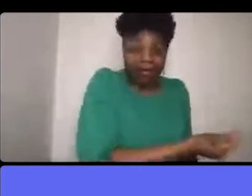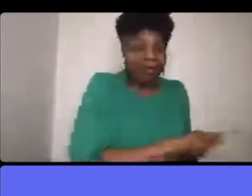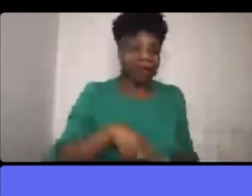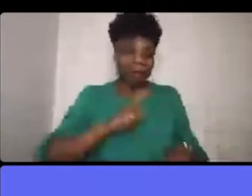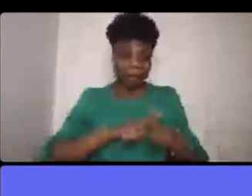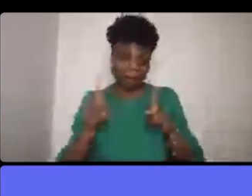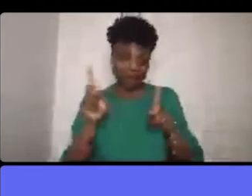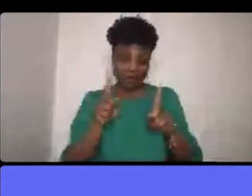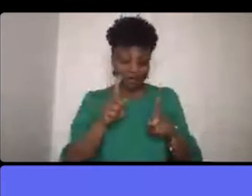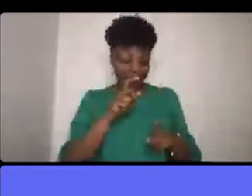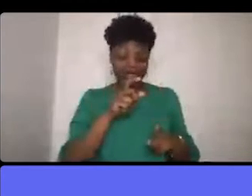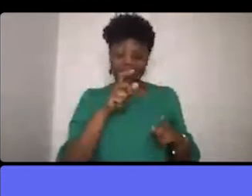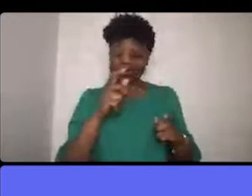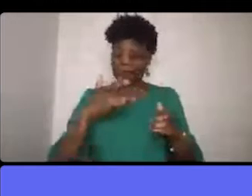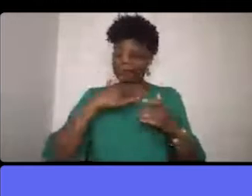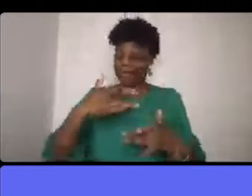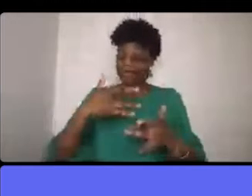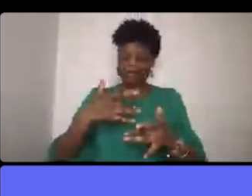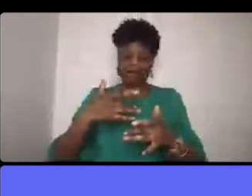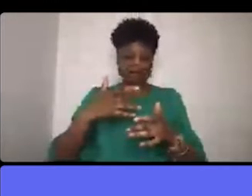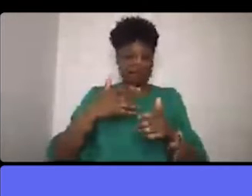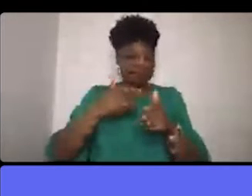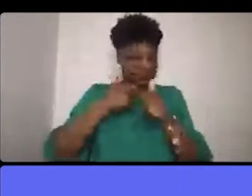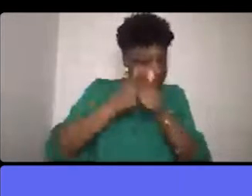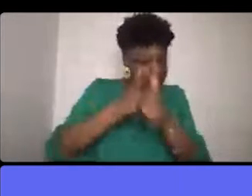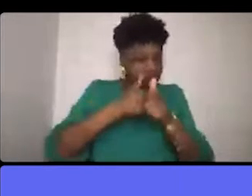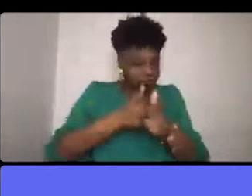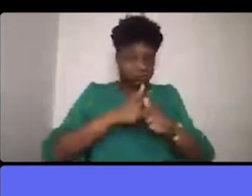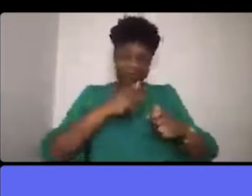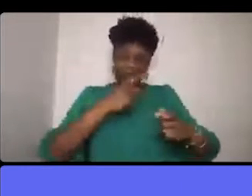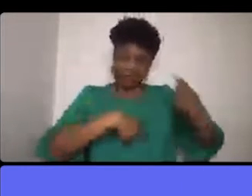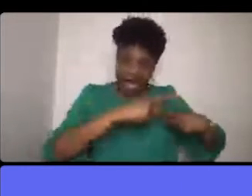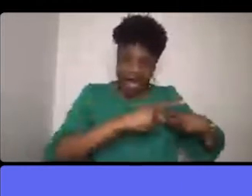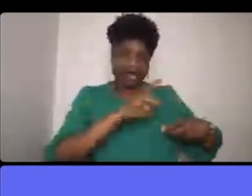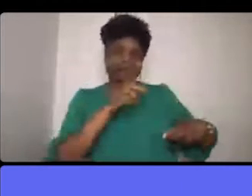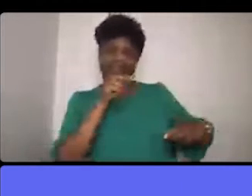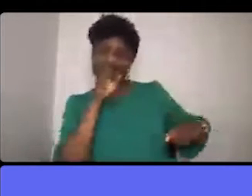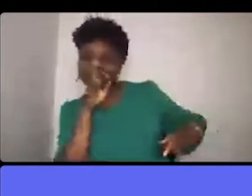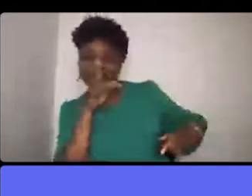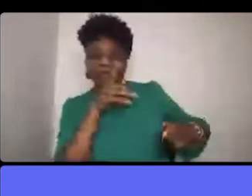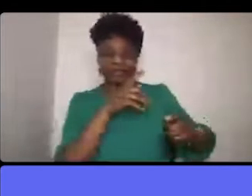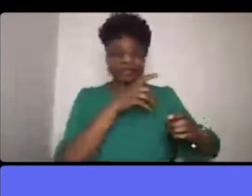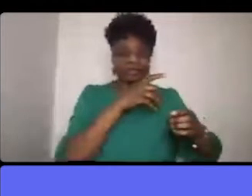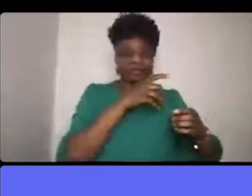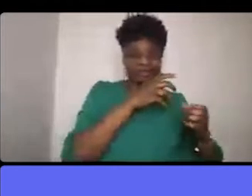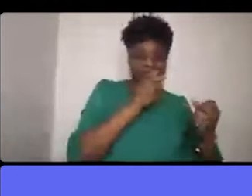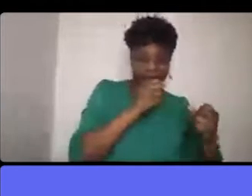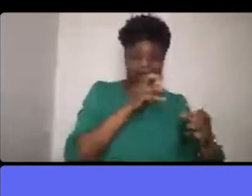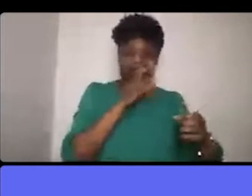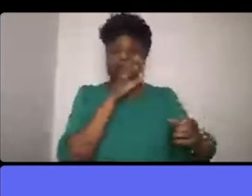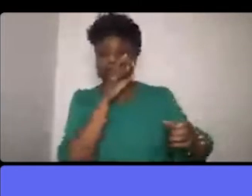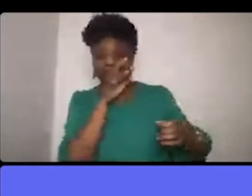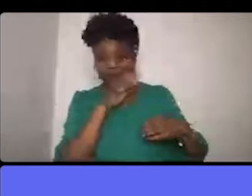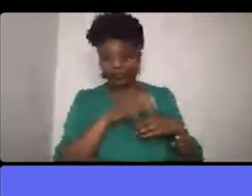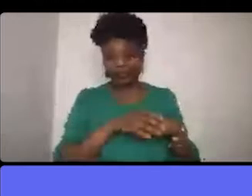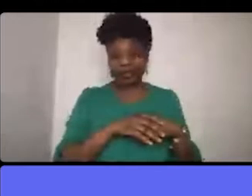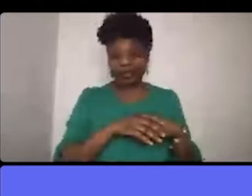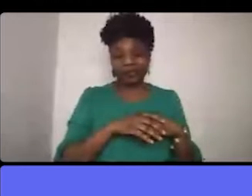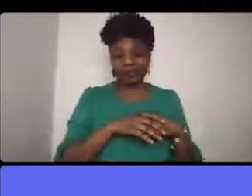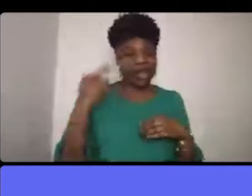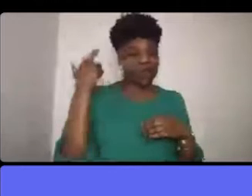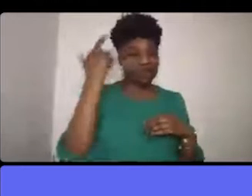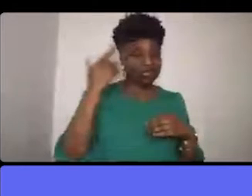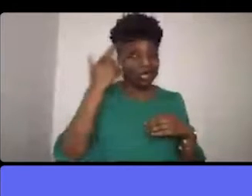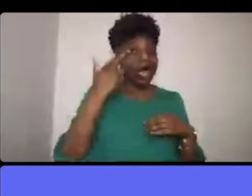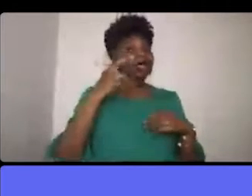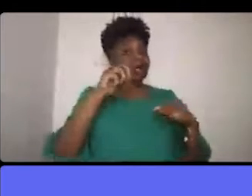it. Right. But yeah, over time, I realized I could take my voice away and just do the sign